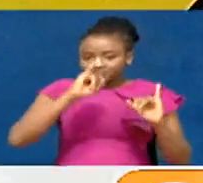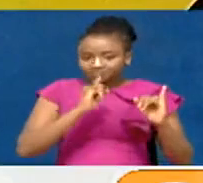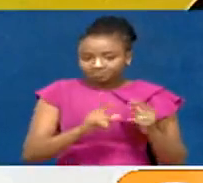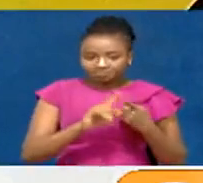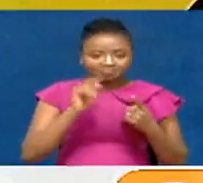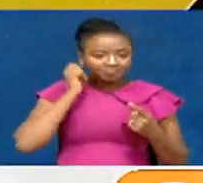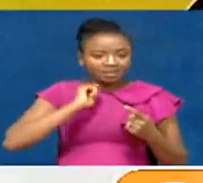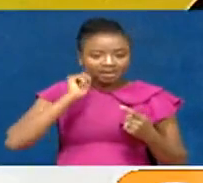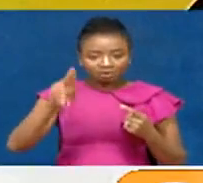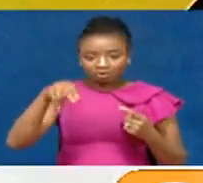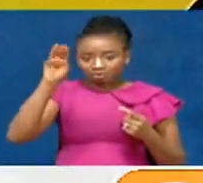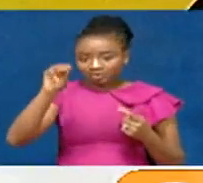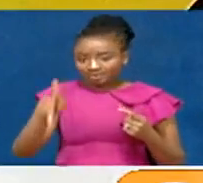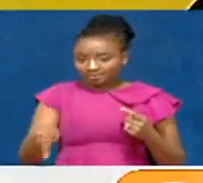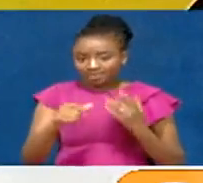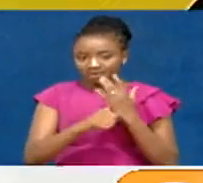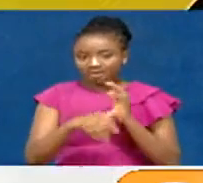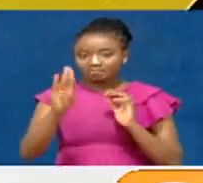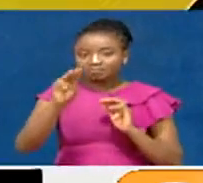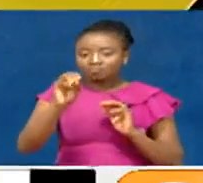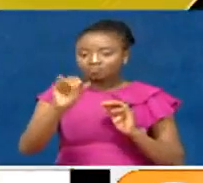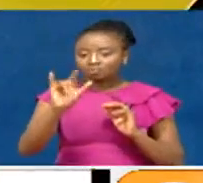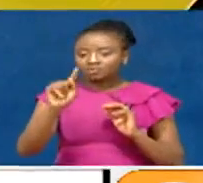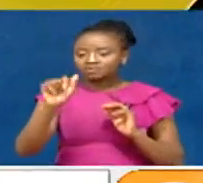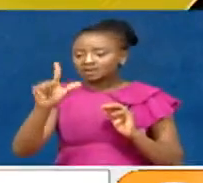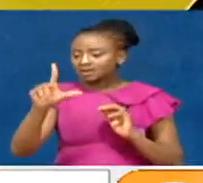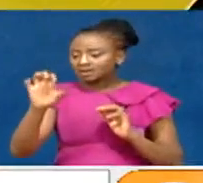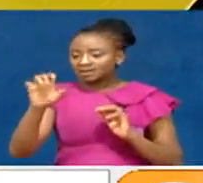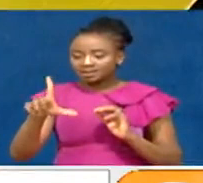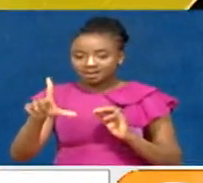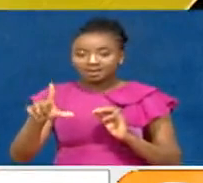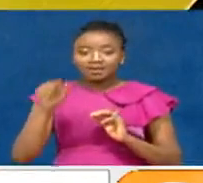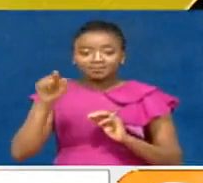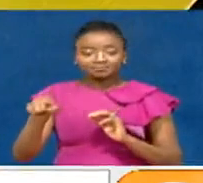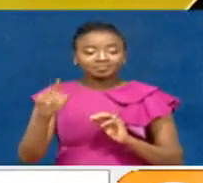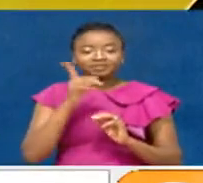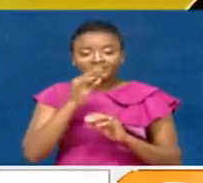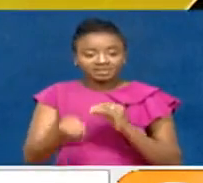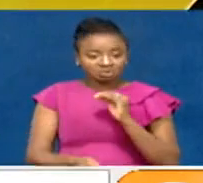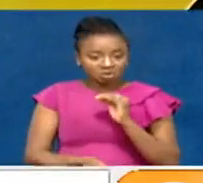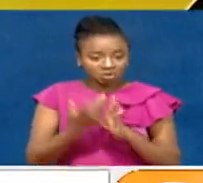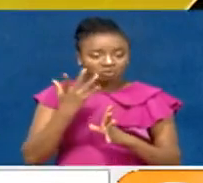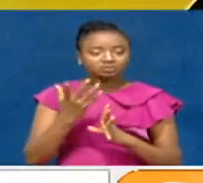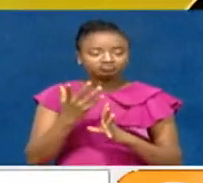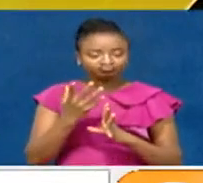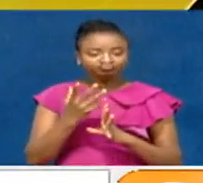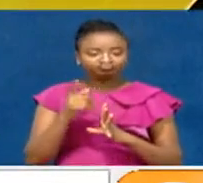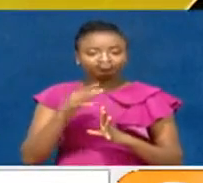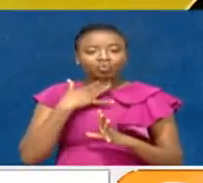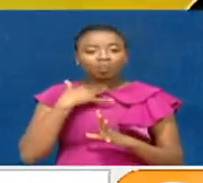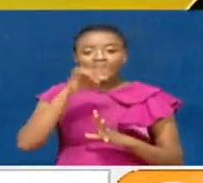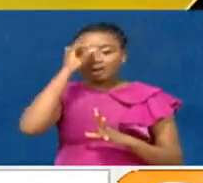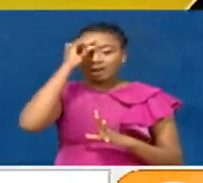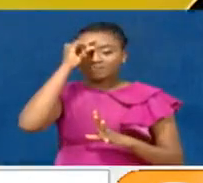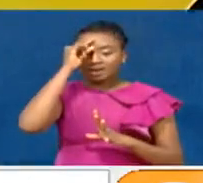A Narok North Member of Parliament, Moitalel Ole Kenta, has officially launched his gubernatorial bid for the Narok County